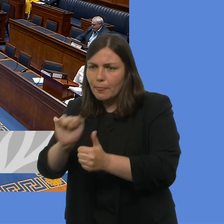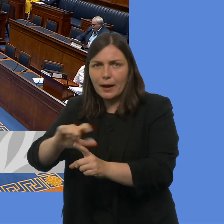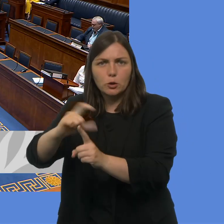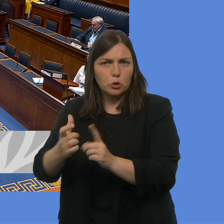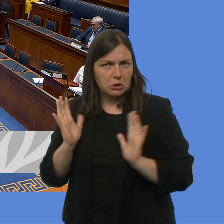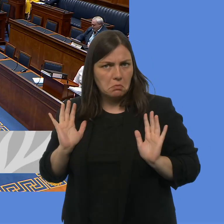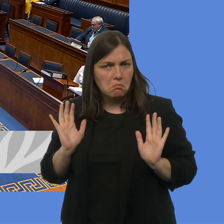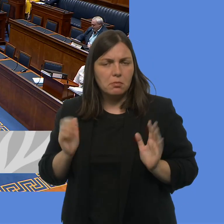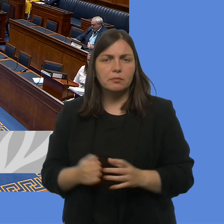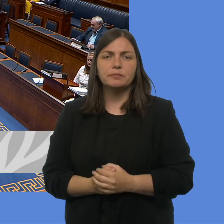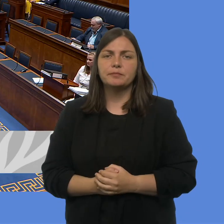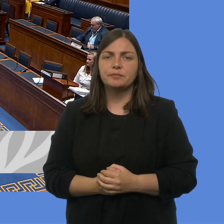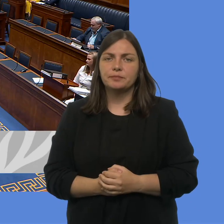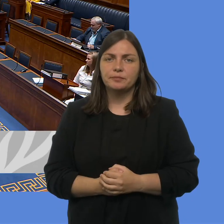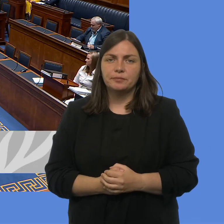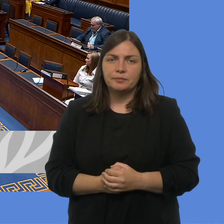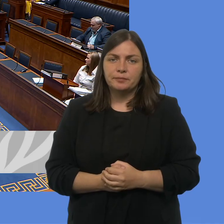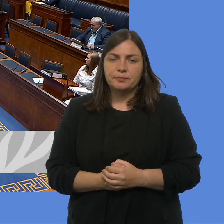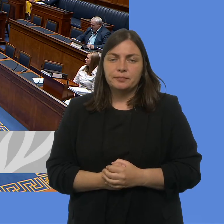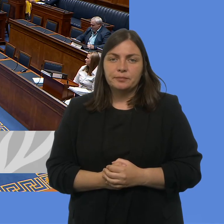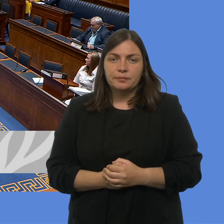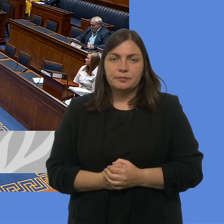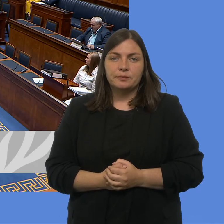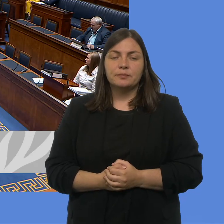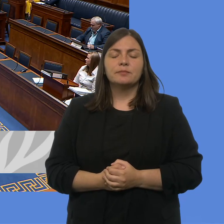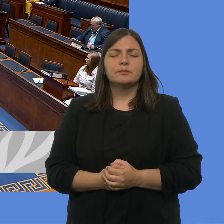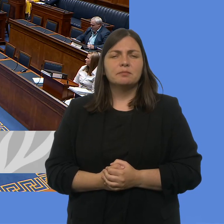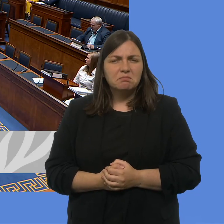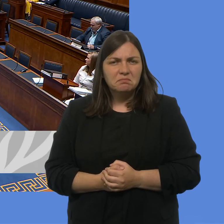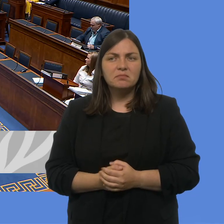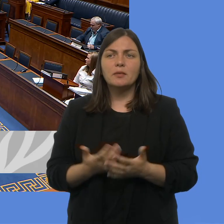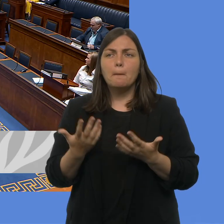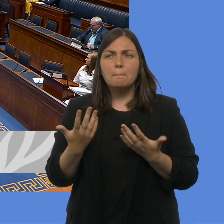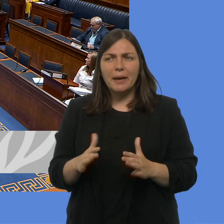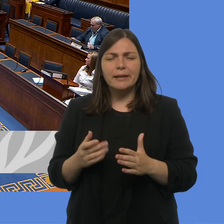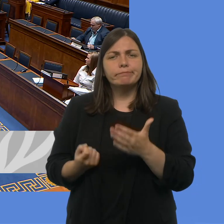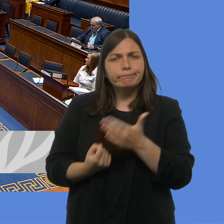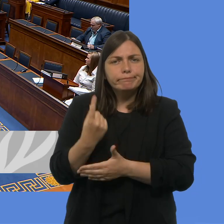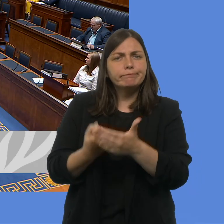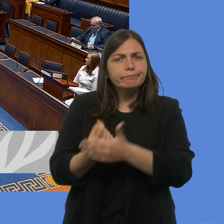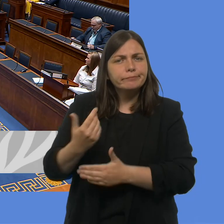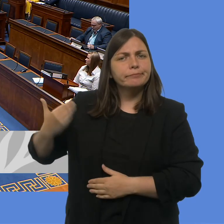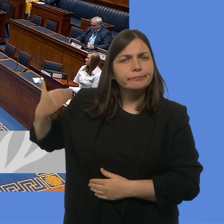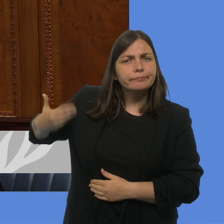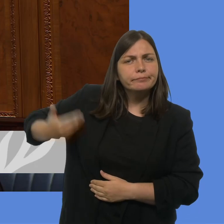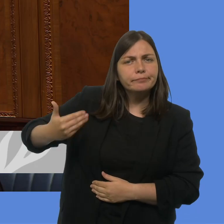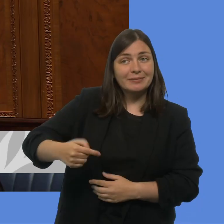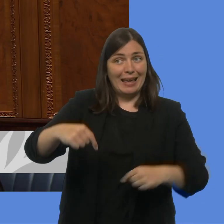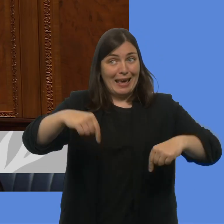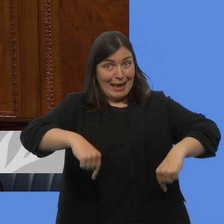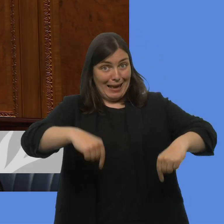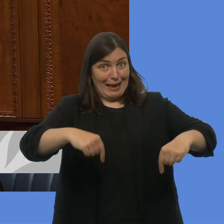Gosson. Principal Deputy Speaker. First Minister, on a number of occasions, both in this chamber and in committee, I have